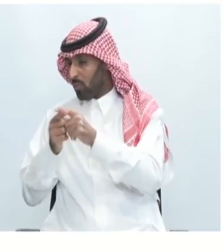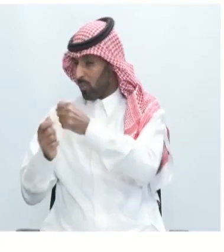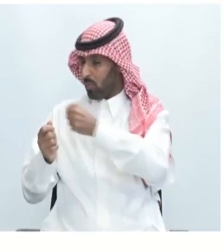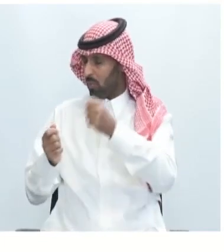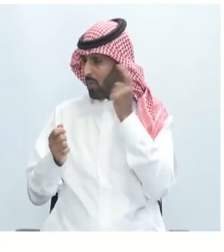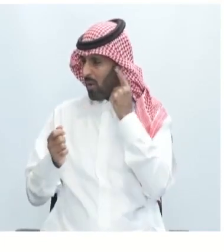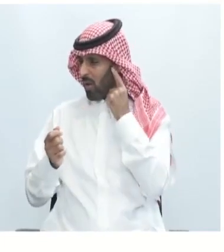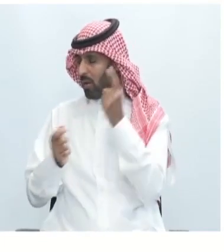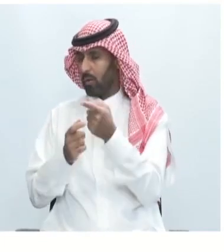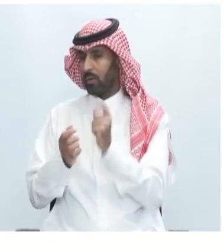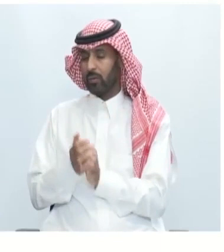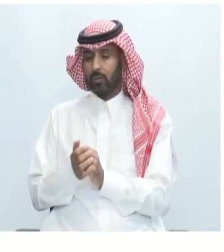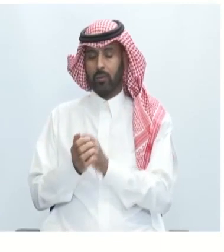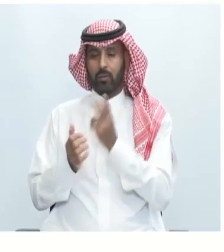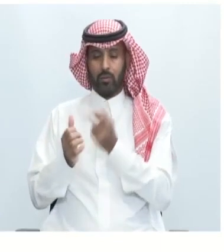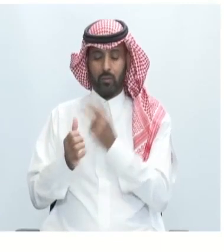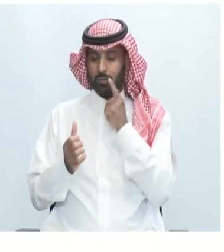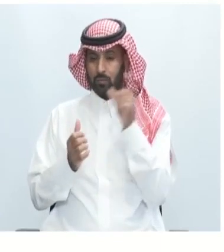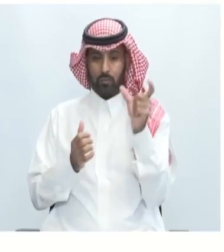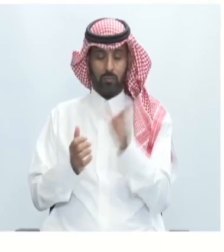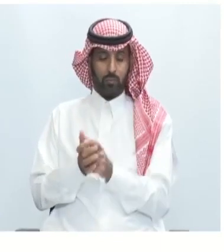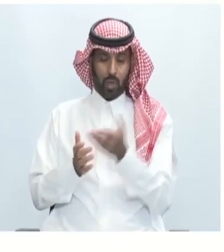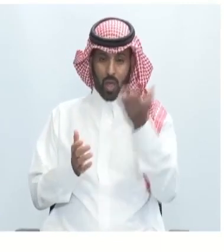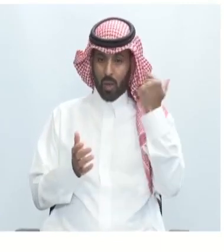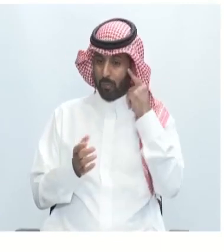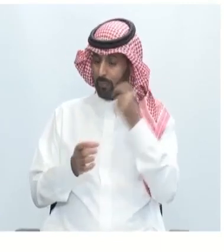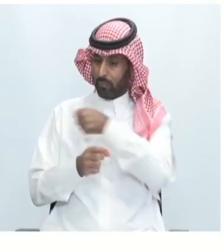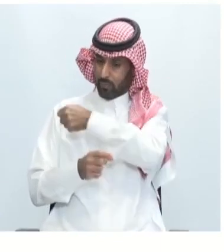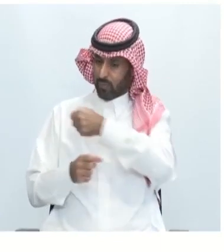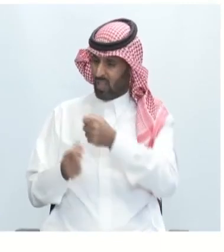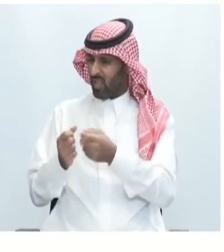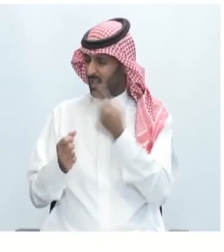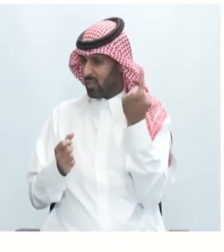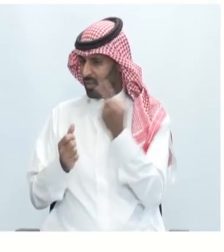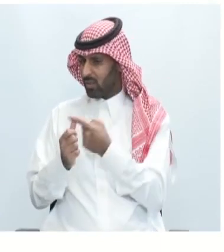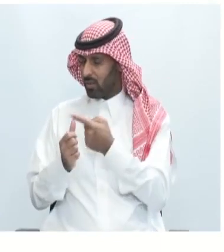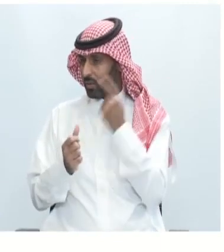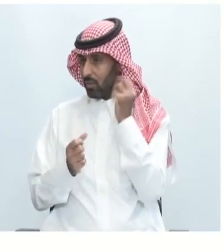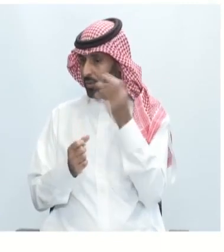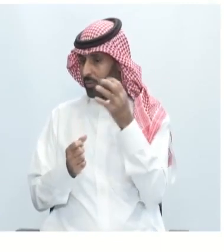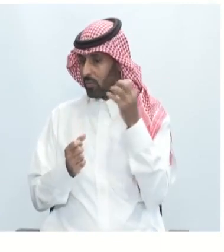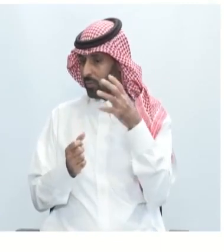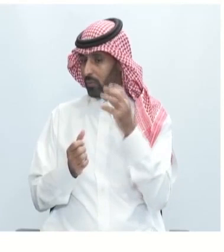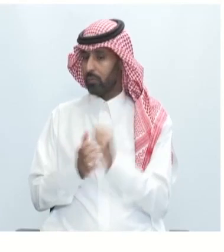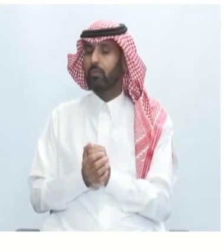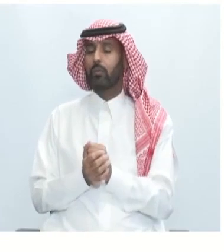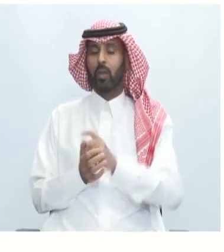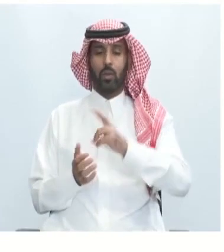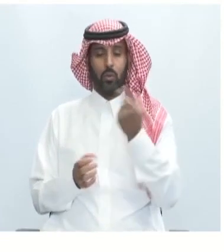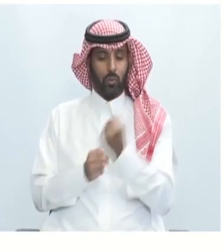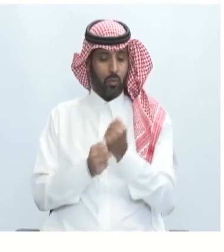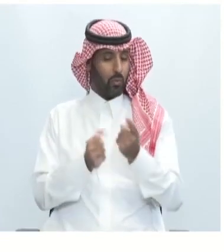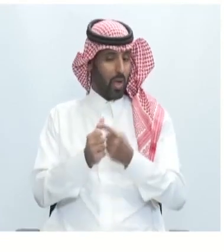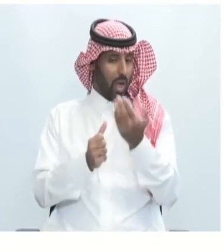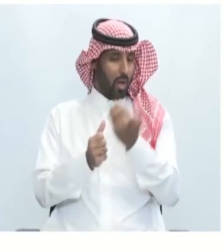took place. And also we have the word before. So how do we answer this one? Yes, so we have two events.